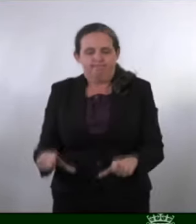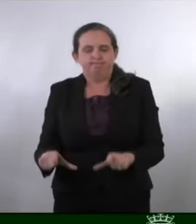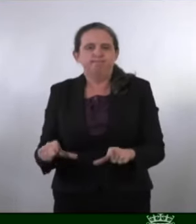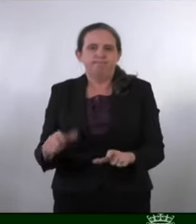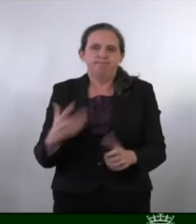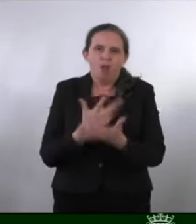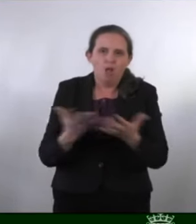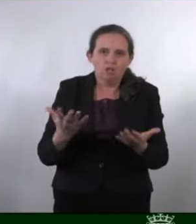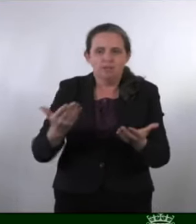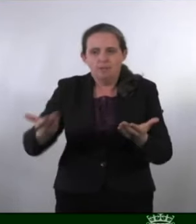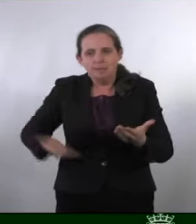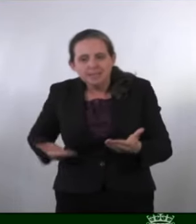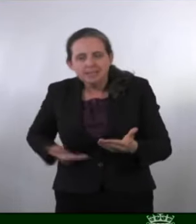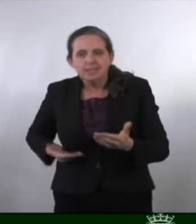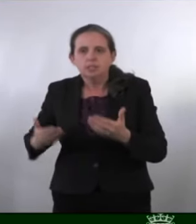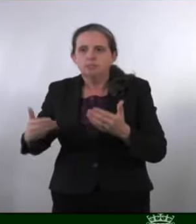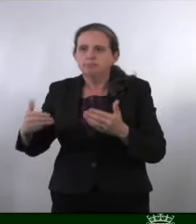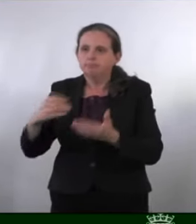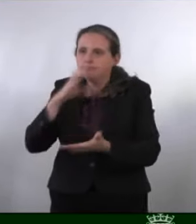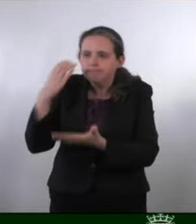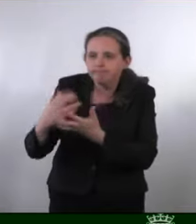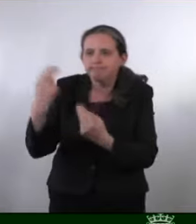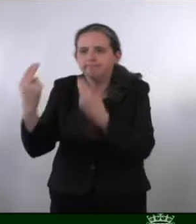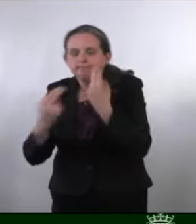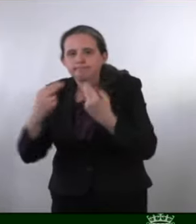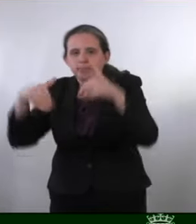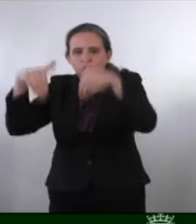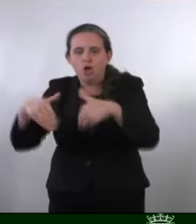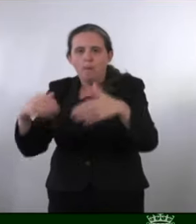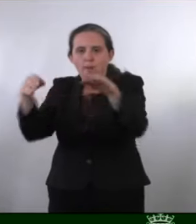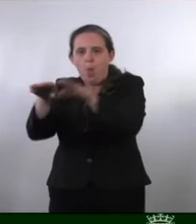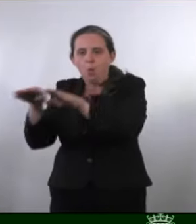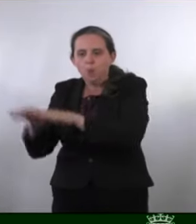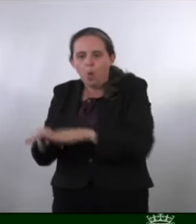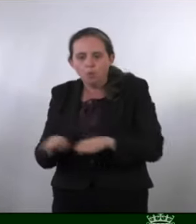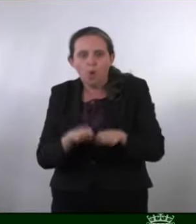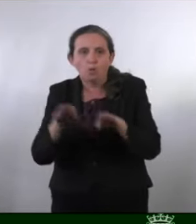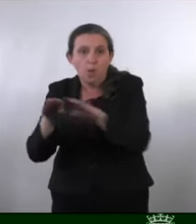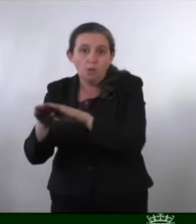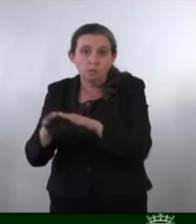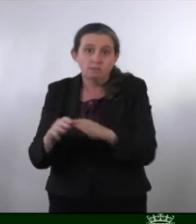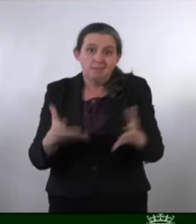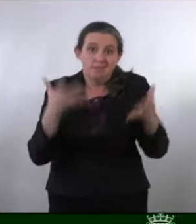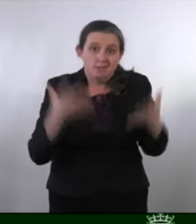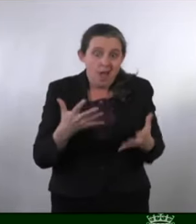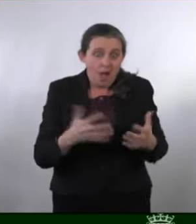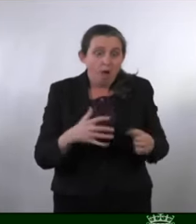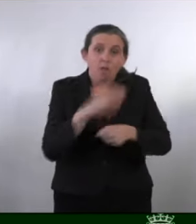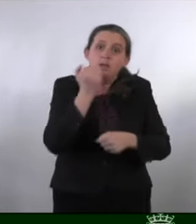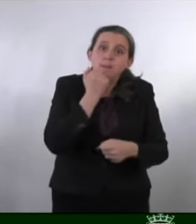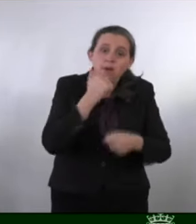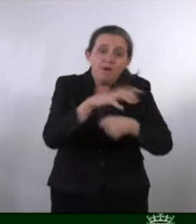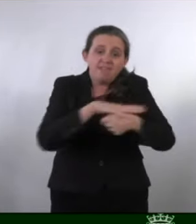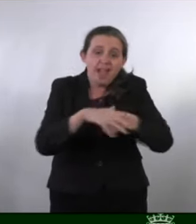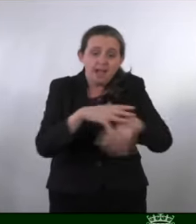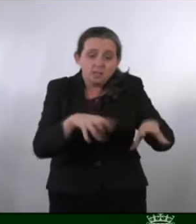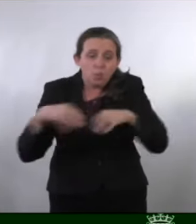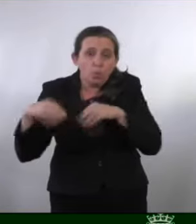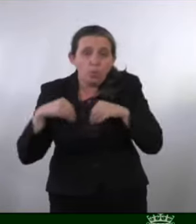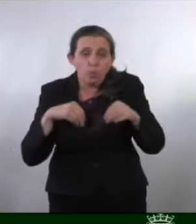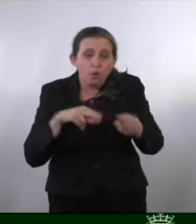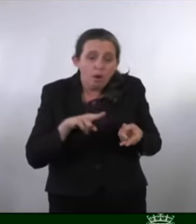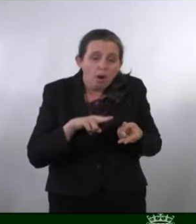nationwide restrictions, and they've managed to slow the growth of new cases and ease the worst pressures on our NHS. I